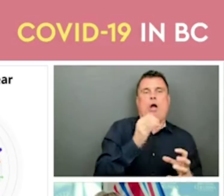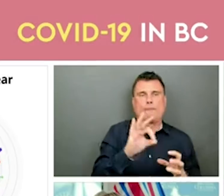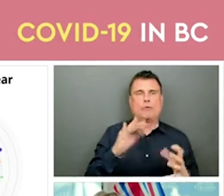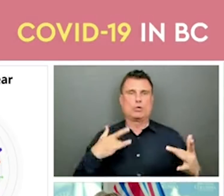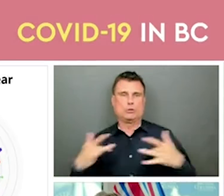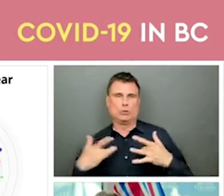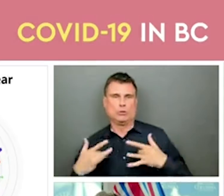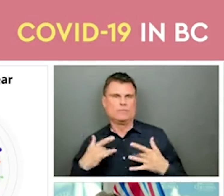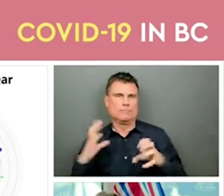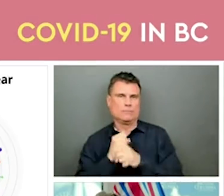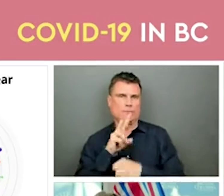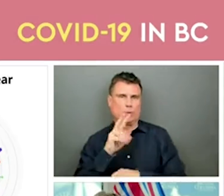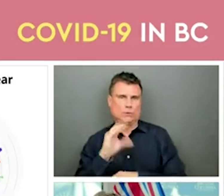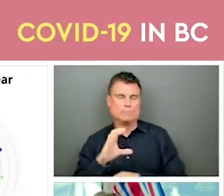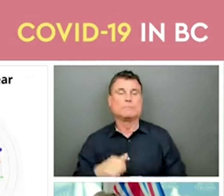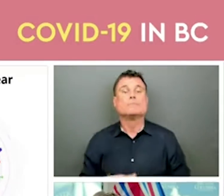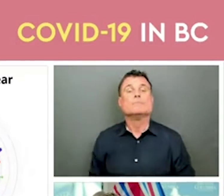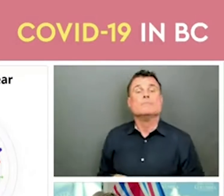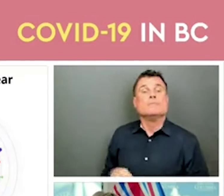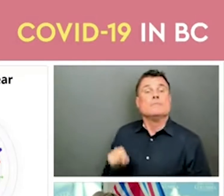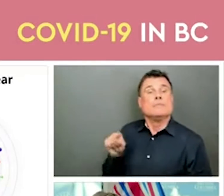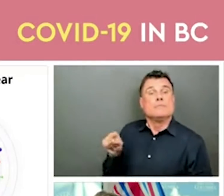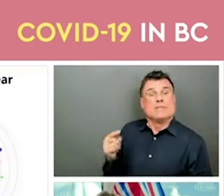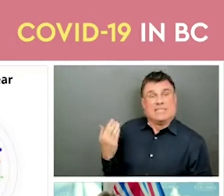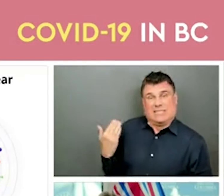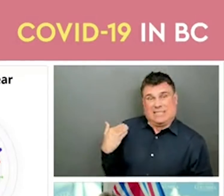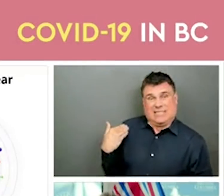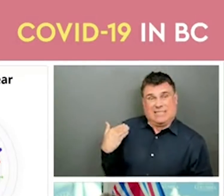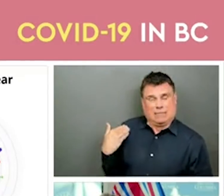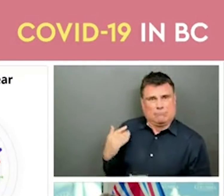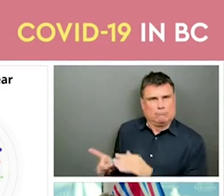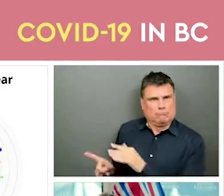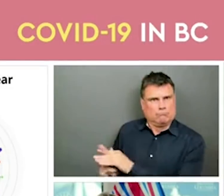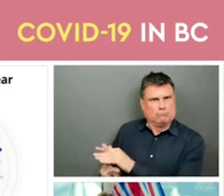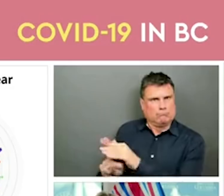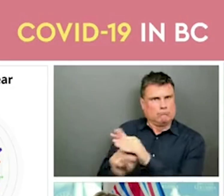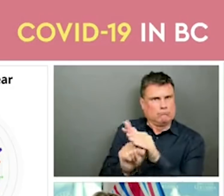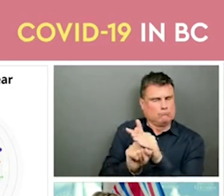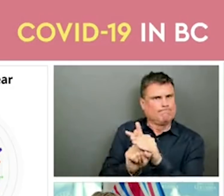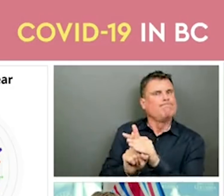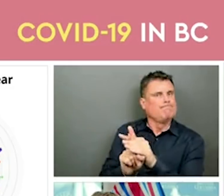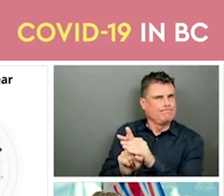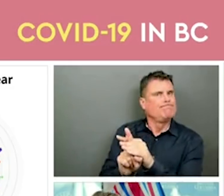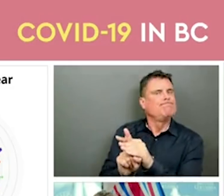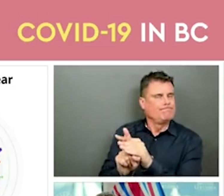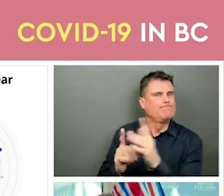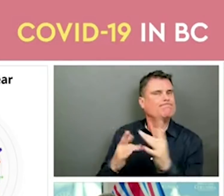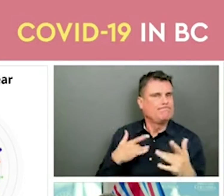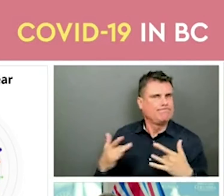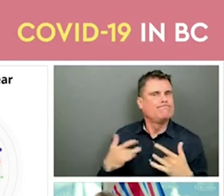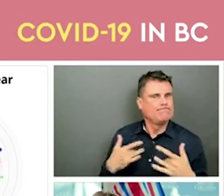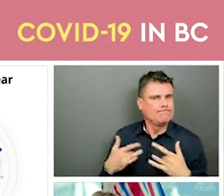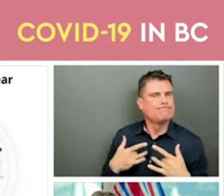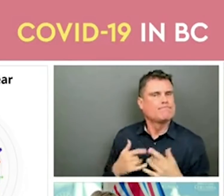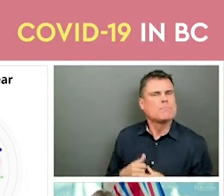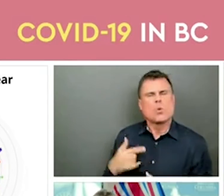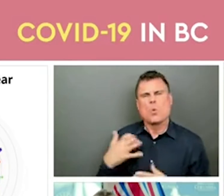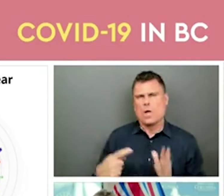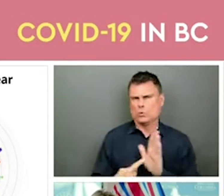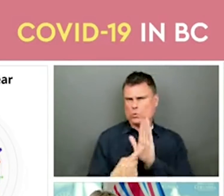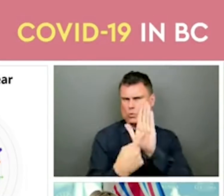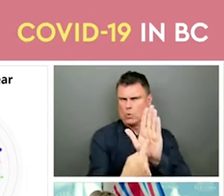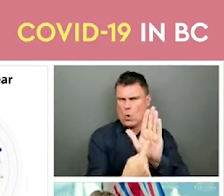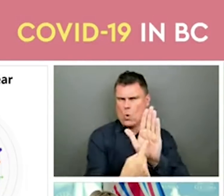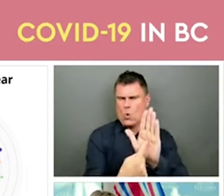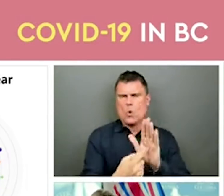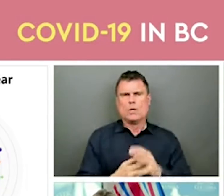issue that we are looking at, and this has emerged, and I want to put it in a little bit of perspective.